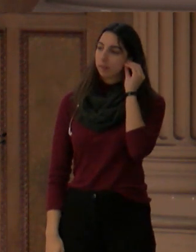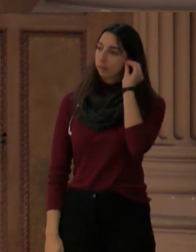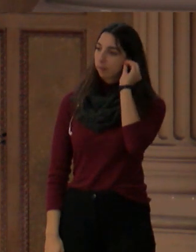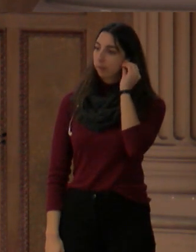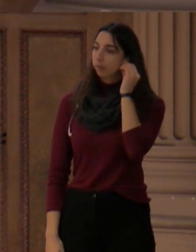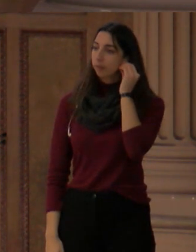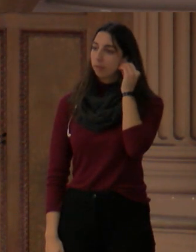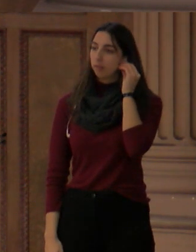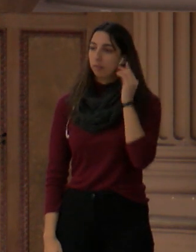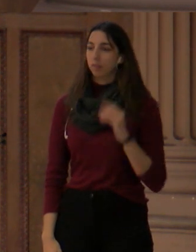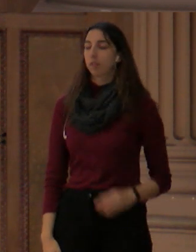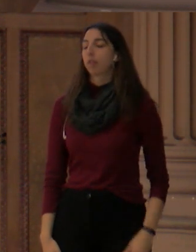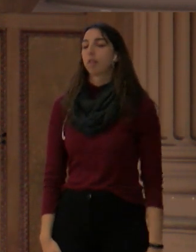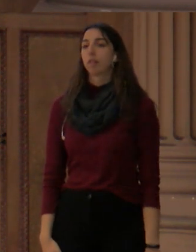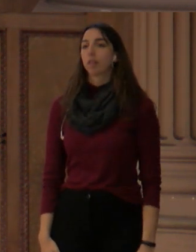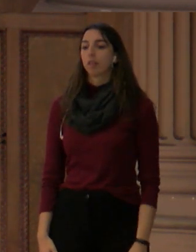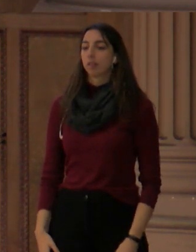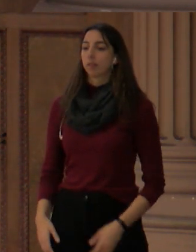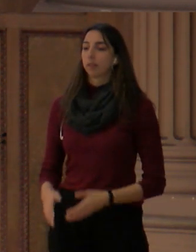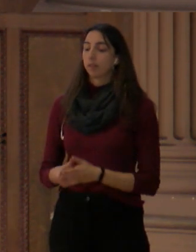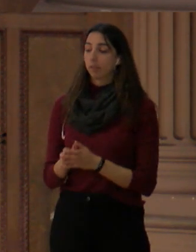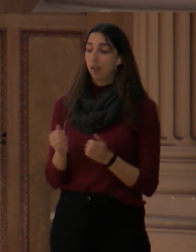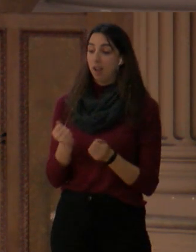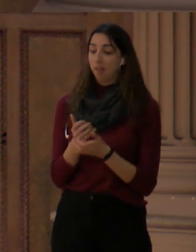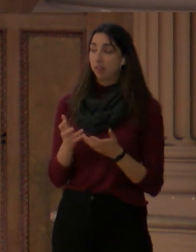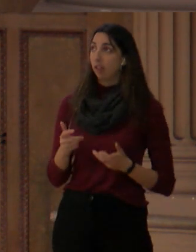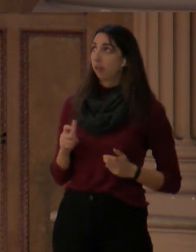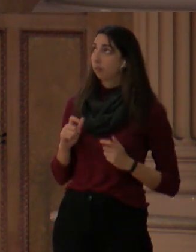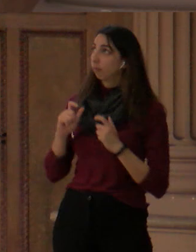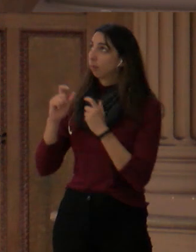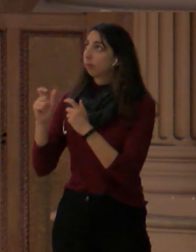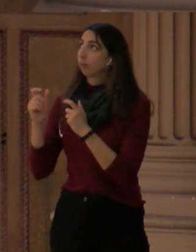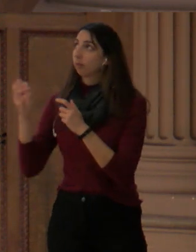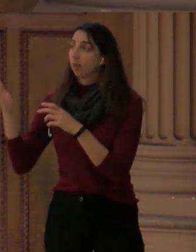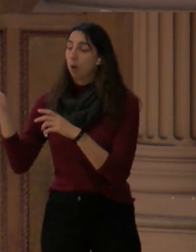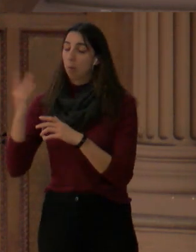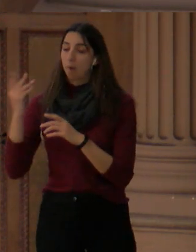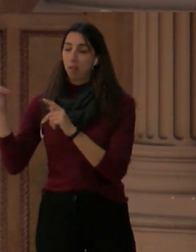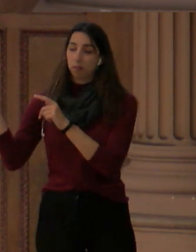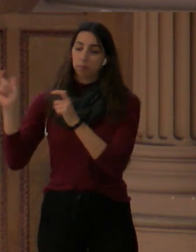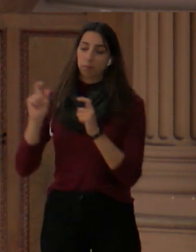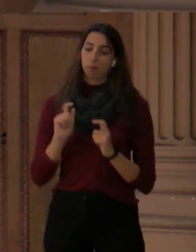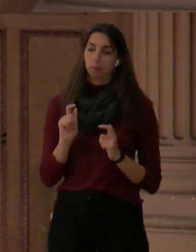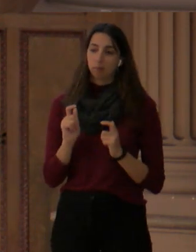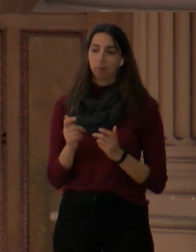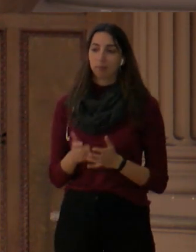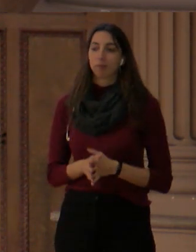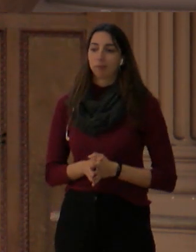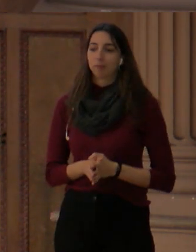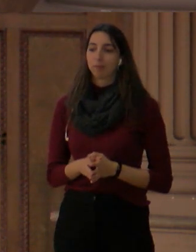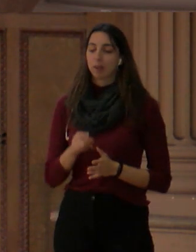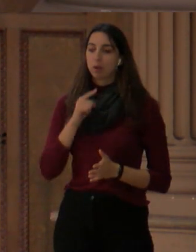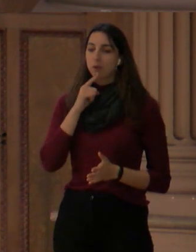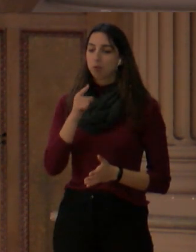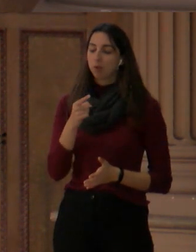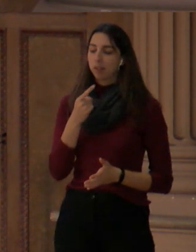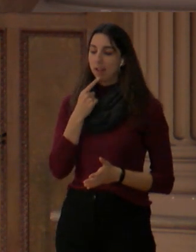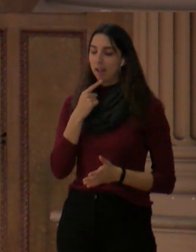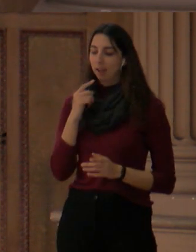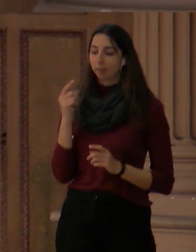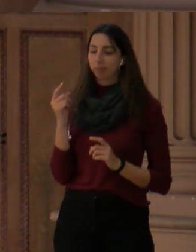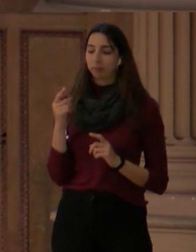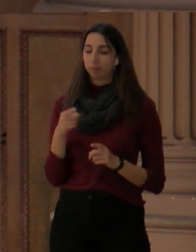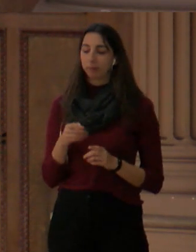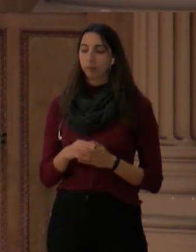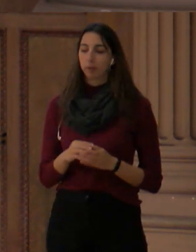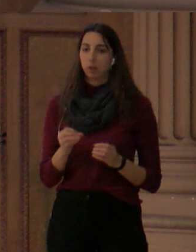For with the measure you use, it'll be measured back to you. Mark 10, 29, Jesus said, truly I say to you, there is no one who has left